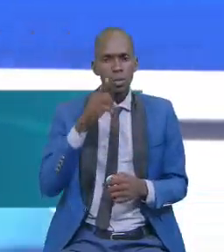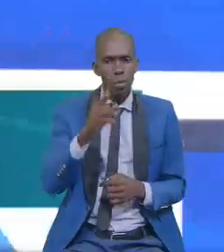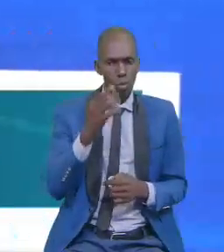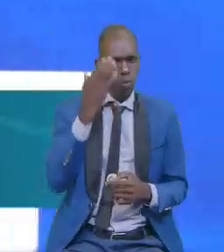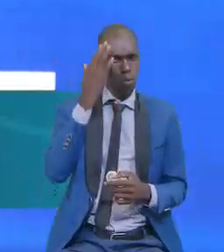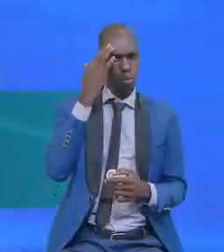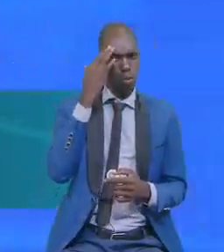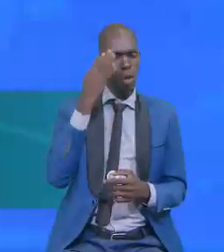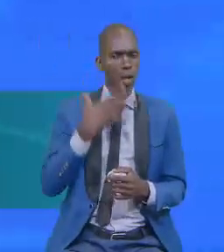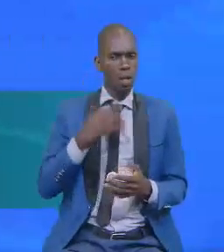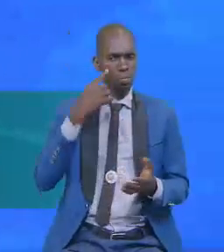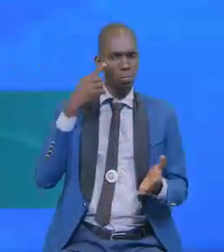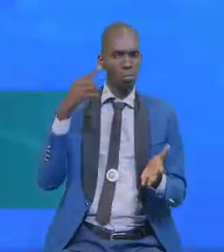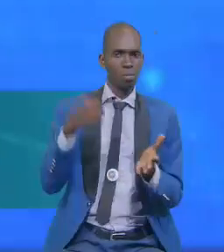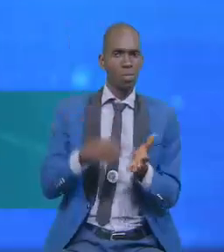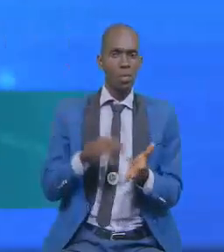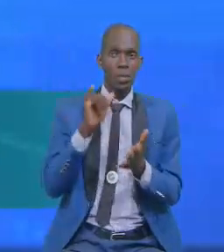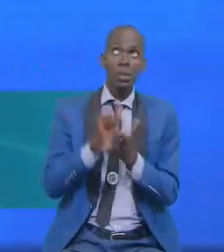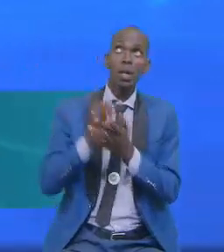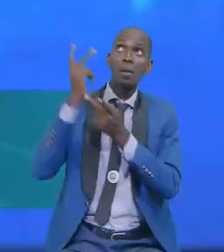that visitation from heaven,